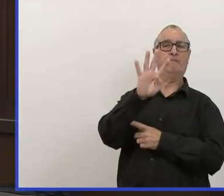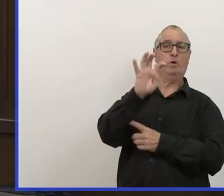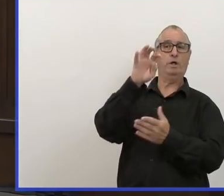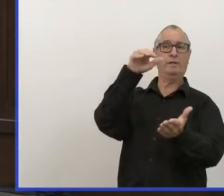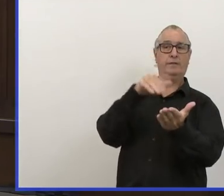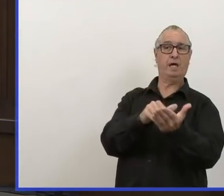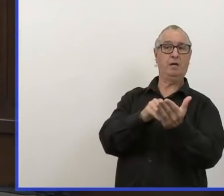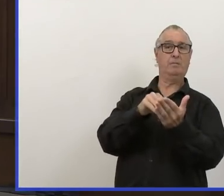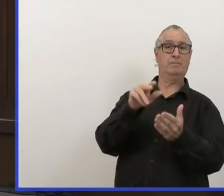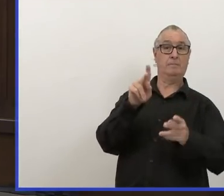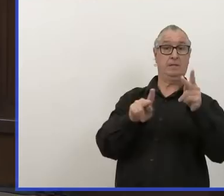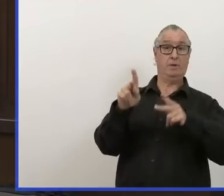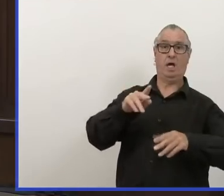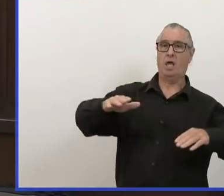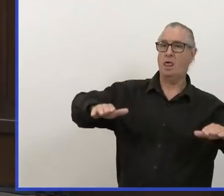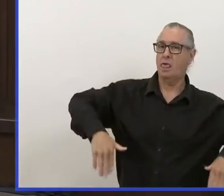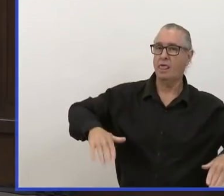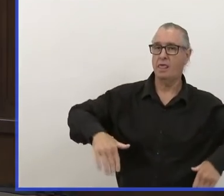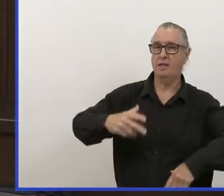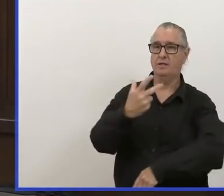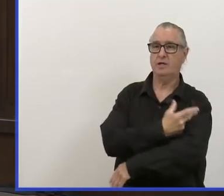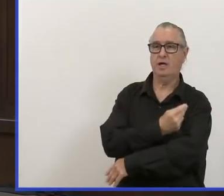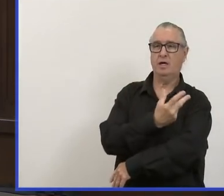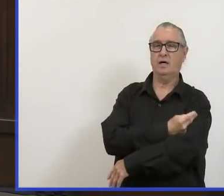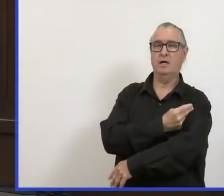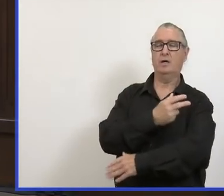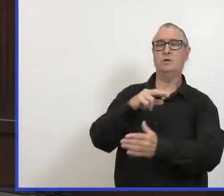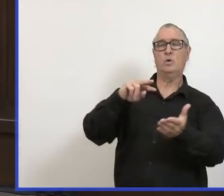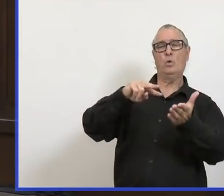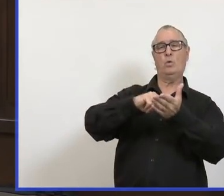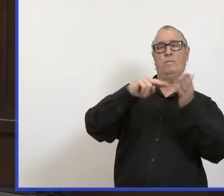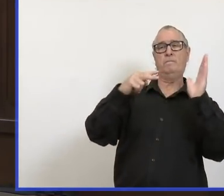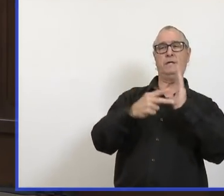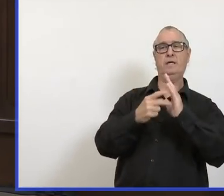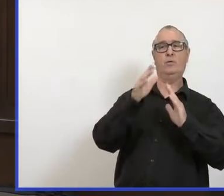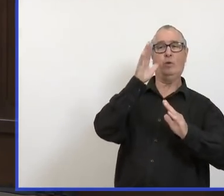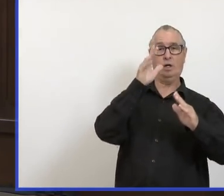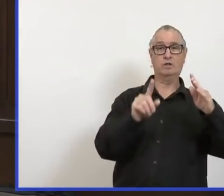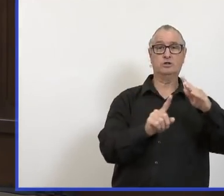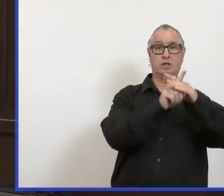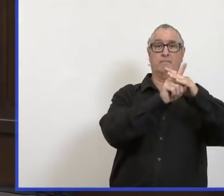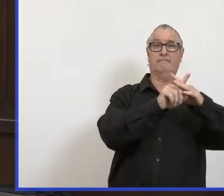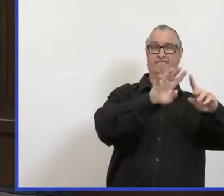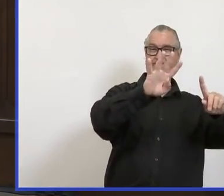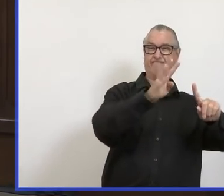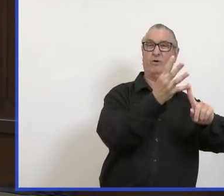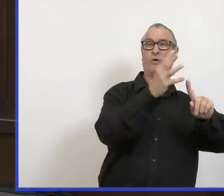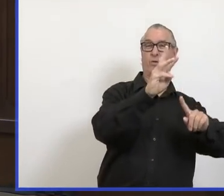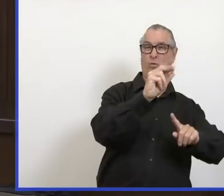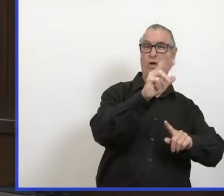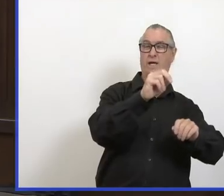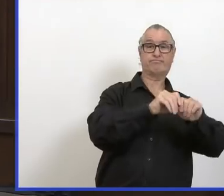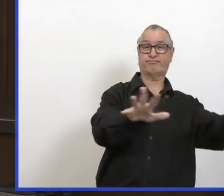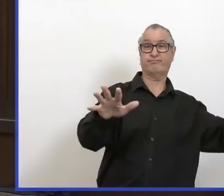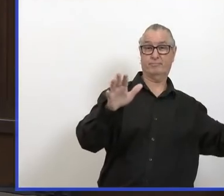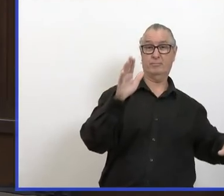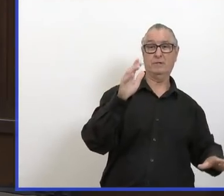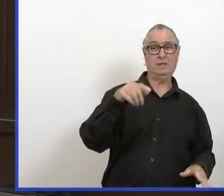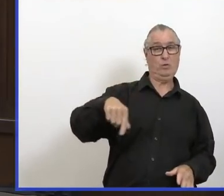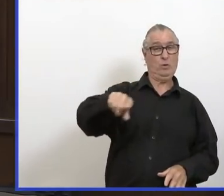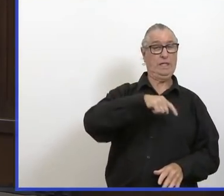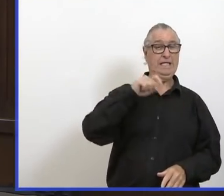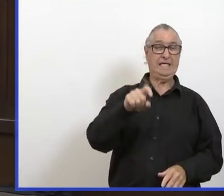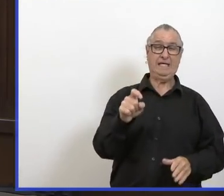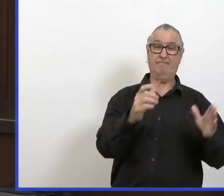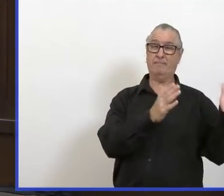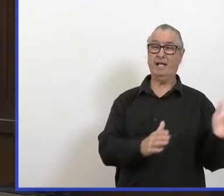immunized, we should be bracing for a fourth wave. So I'm curious, you know, what is the herd immunity